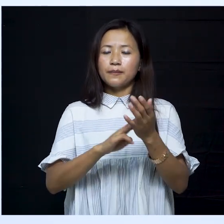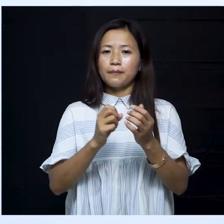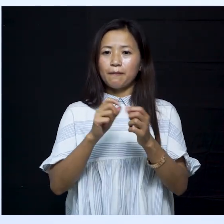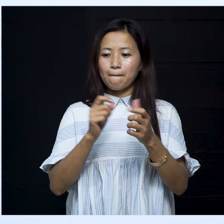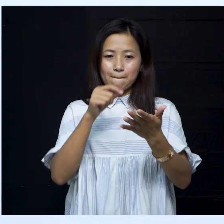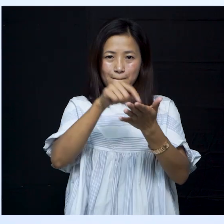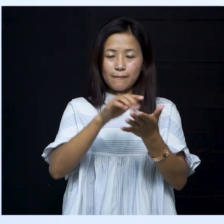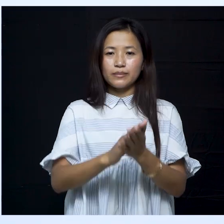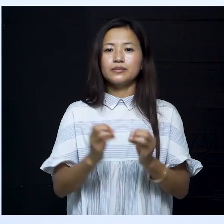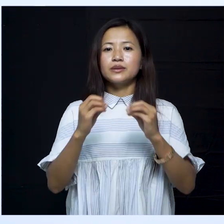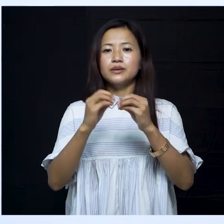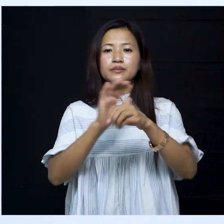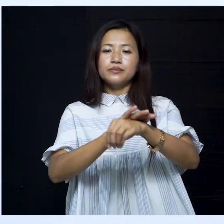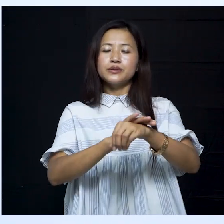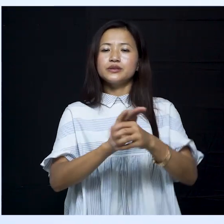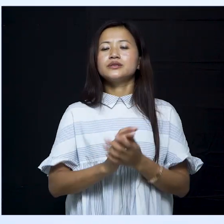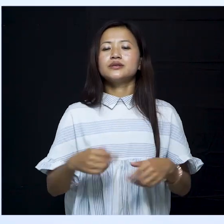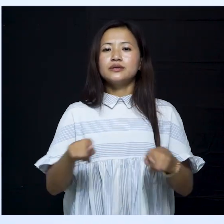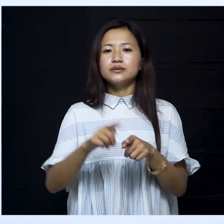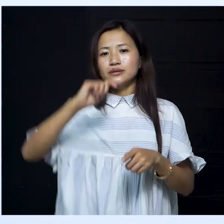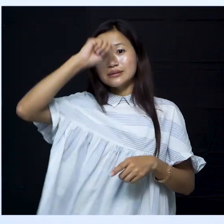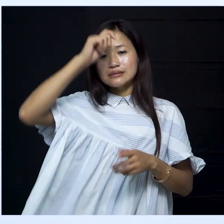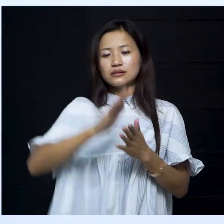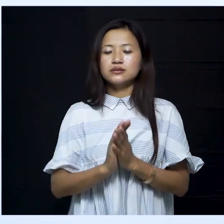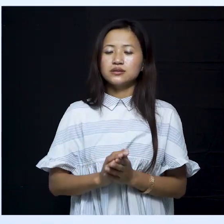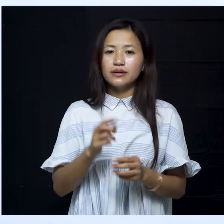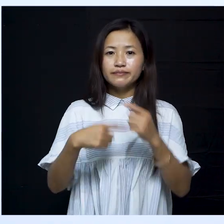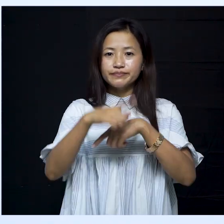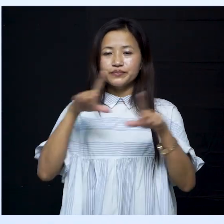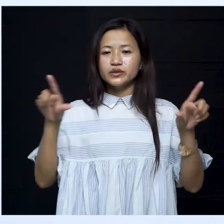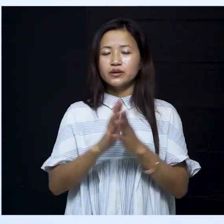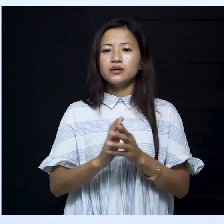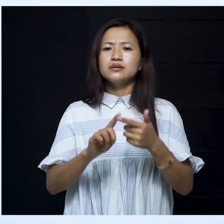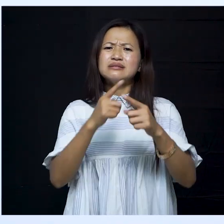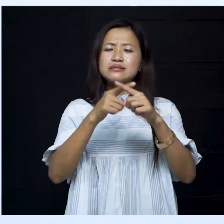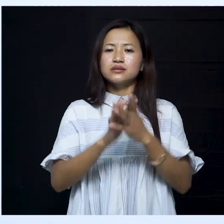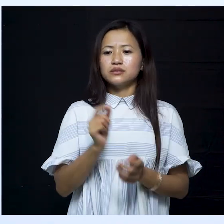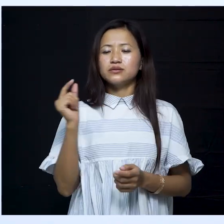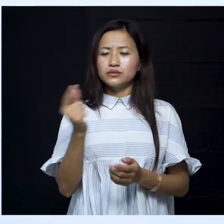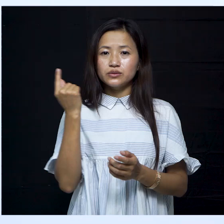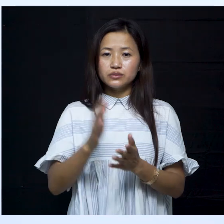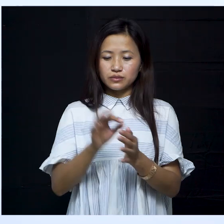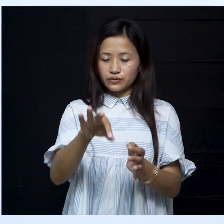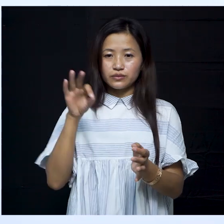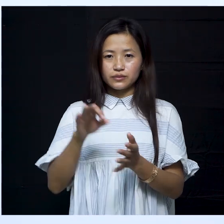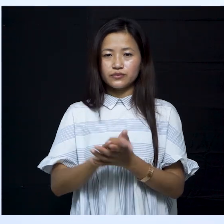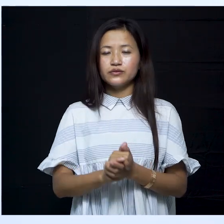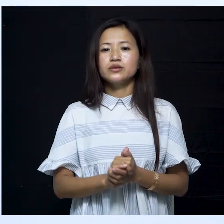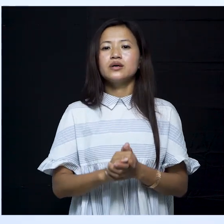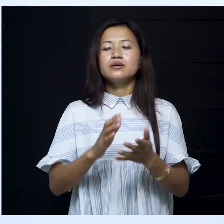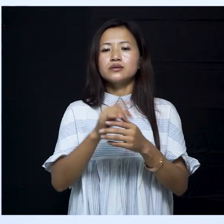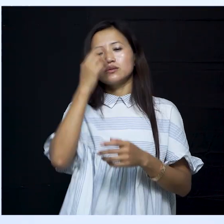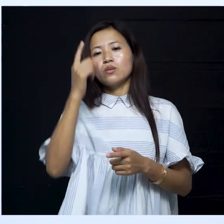you would find between British and English language is that you have an exercise there. I'm sure you would be able to figure it out. However, I would